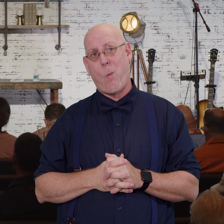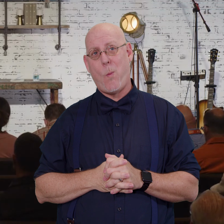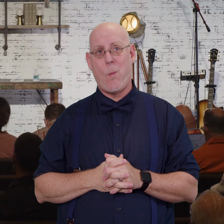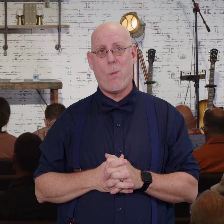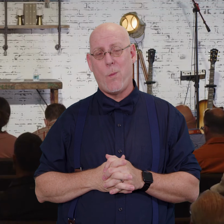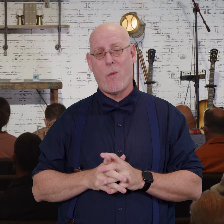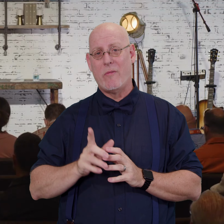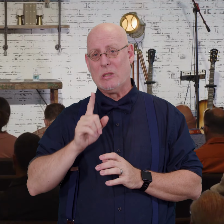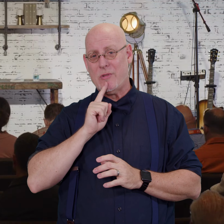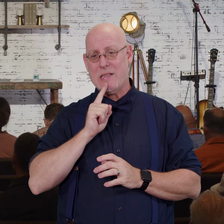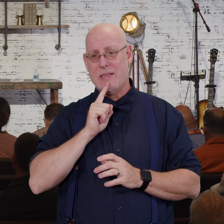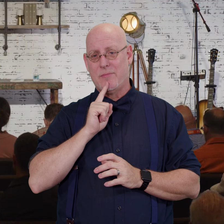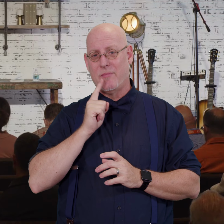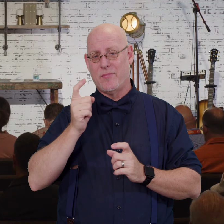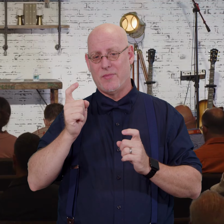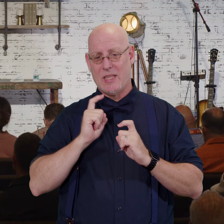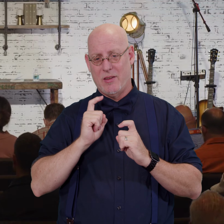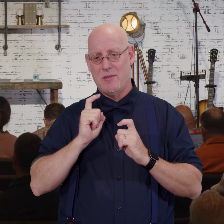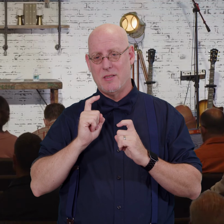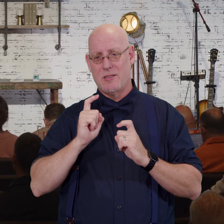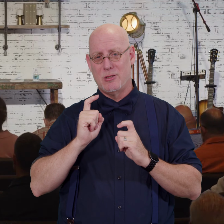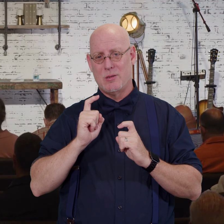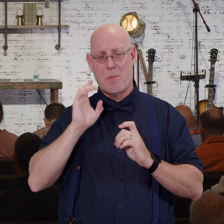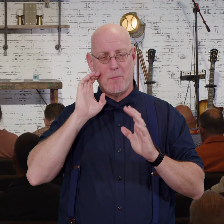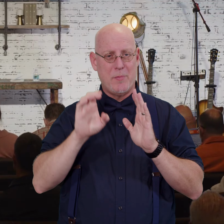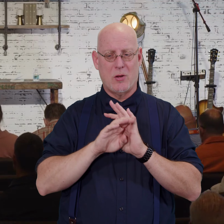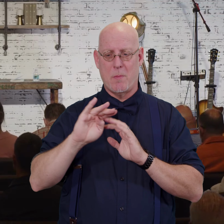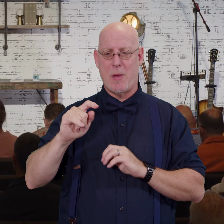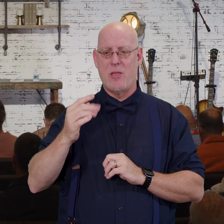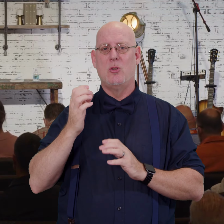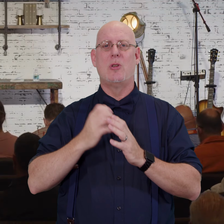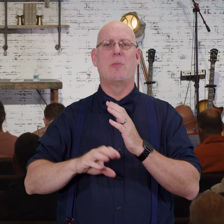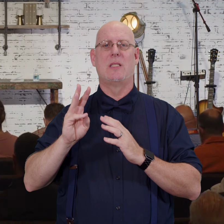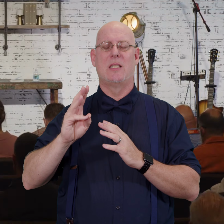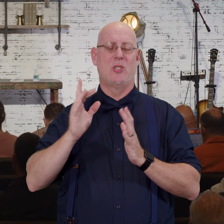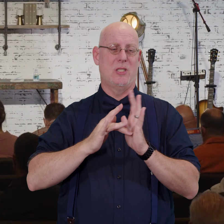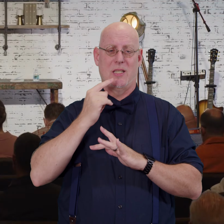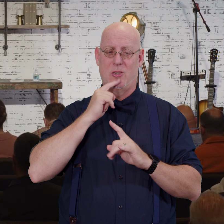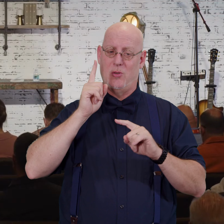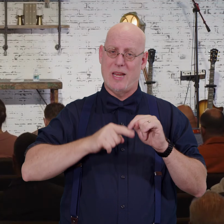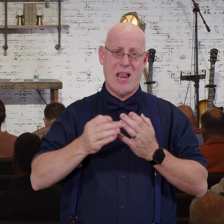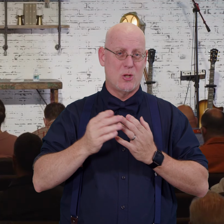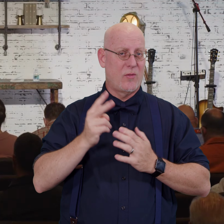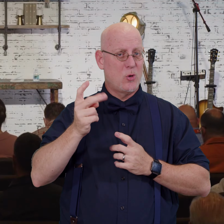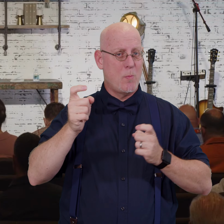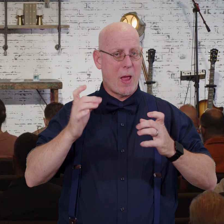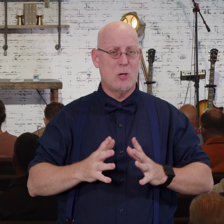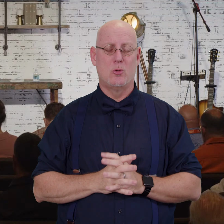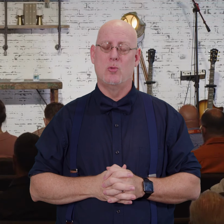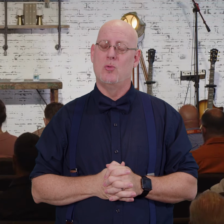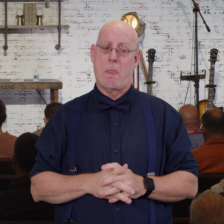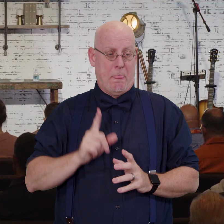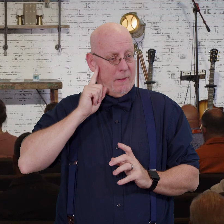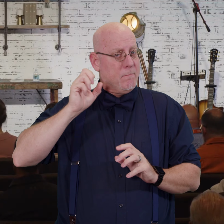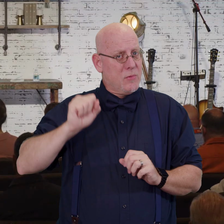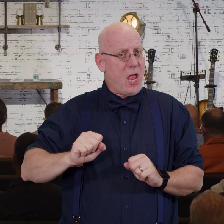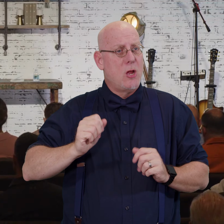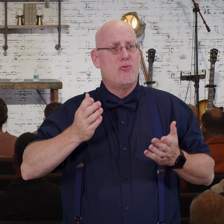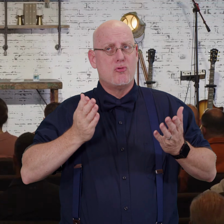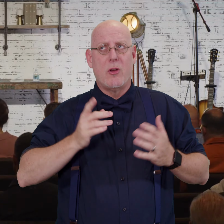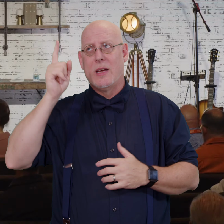But really, this is kind of gives us echoes of Matthew chapter 6, where Jesus says, you can't serve two masters. You think you can. You think you